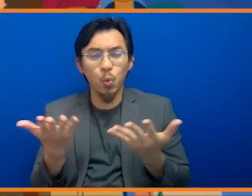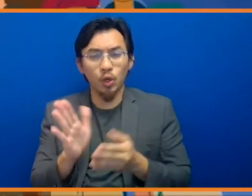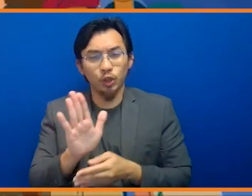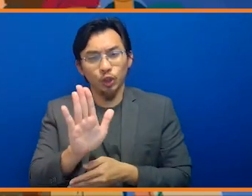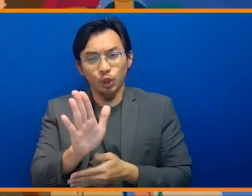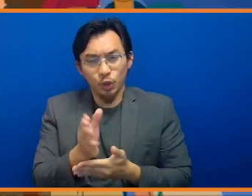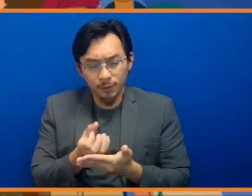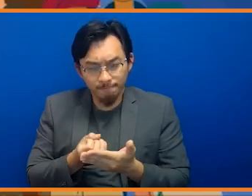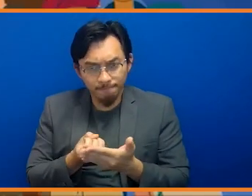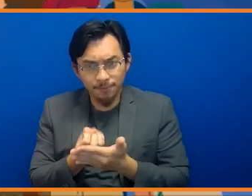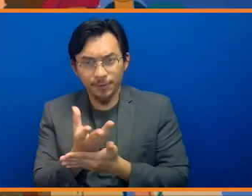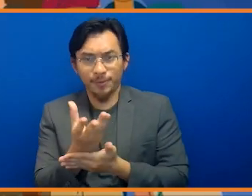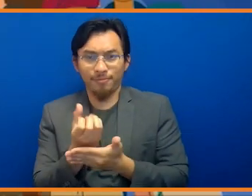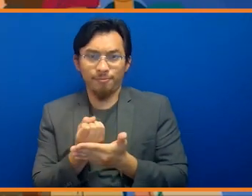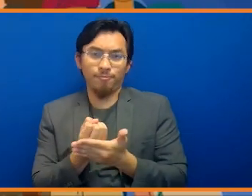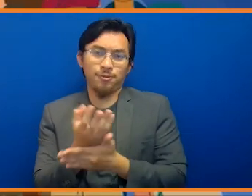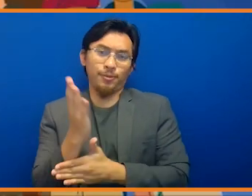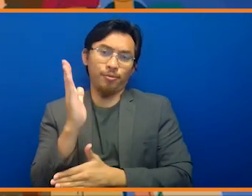delivering your